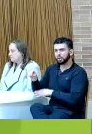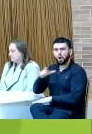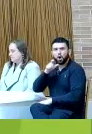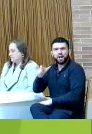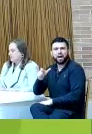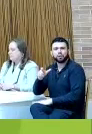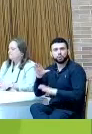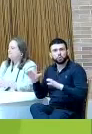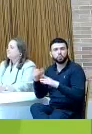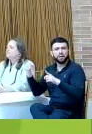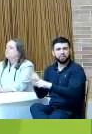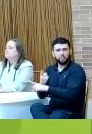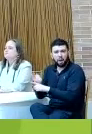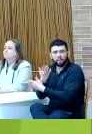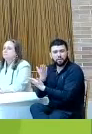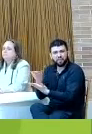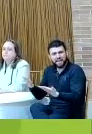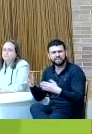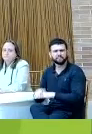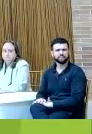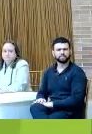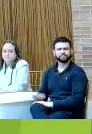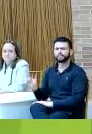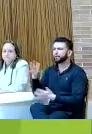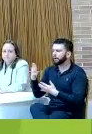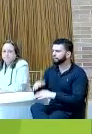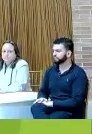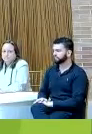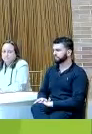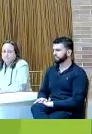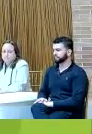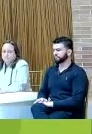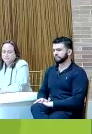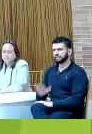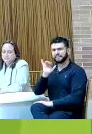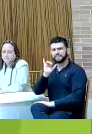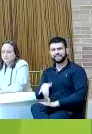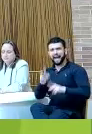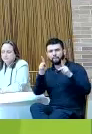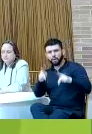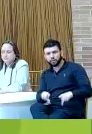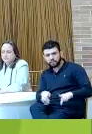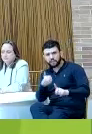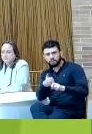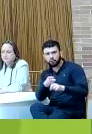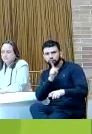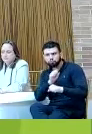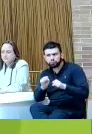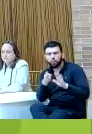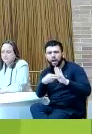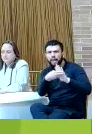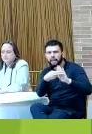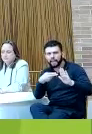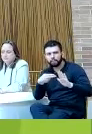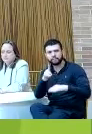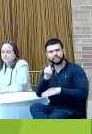betting in terms of does the person fall within the meaning of disability as defined by the